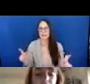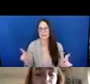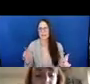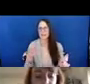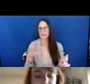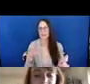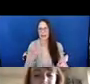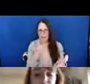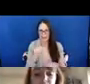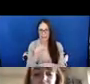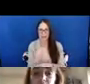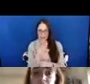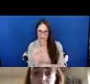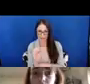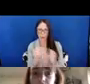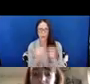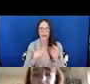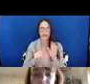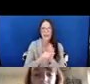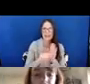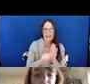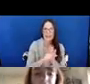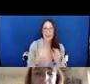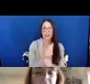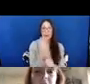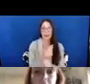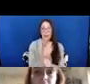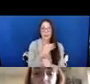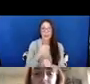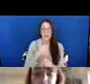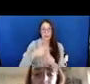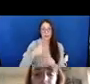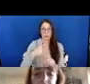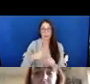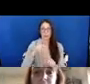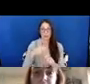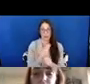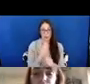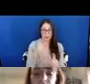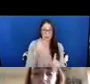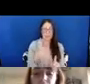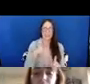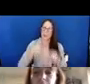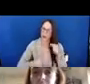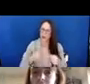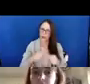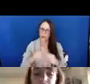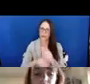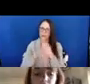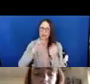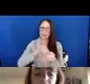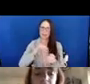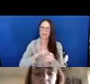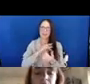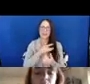Without negating the useful contributions of these technologies, I argue that telemedicine tends to obscure the hands-on